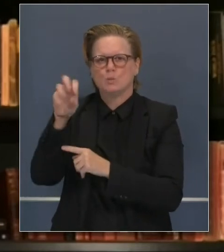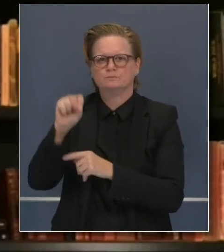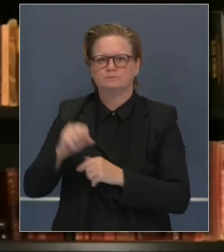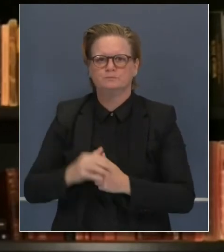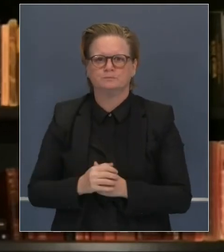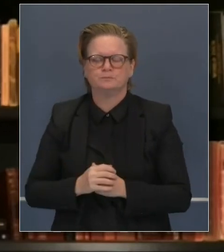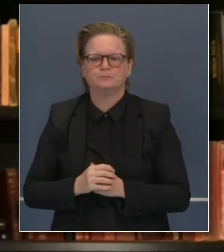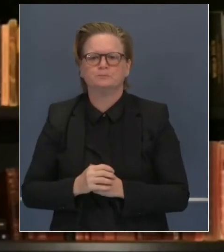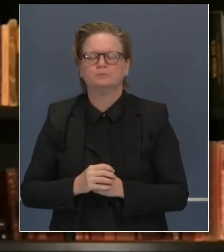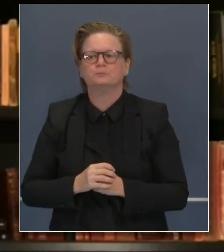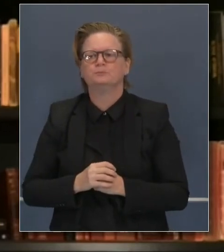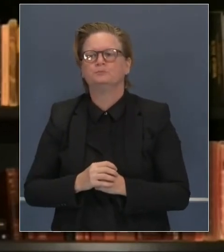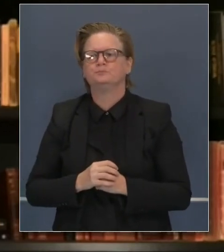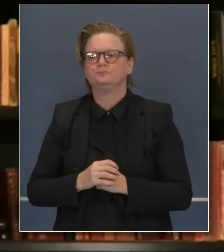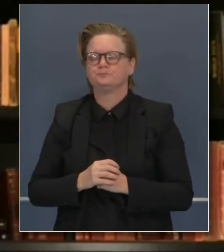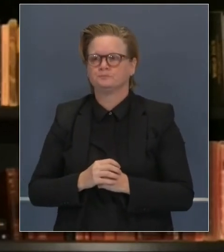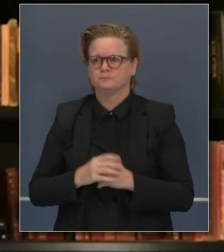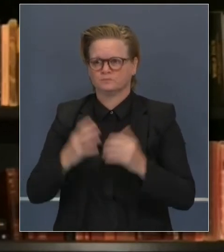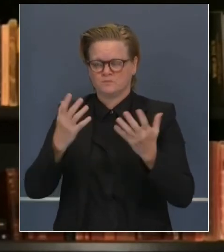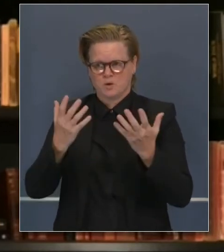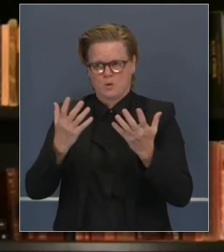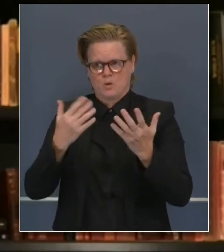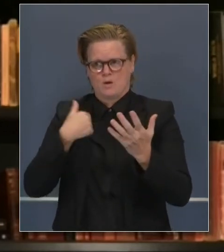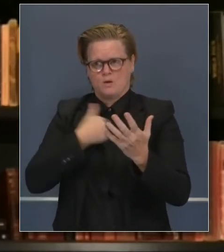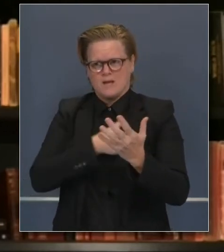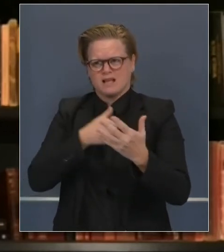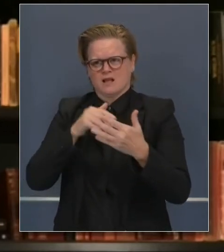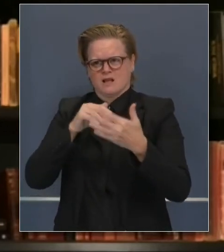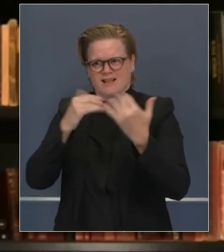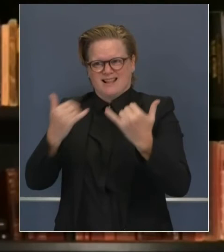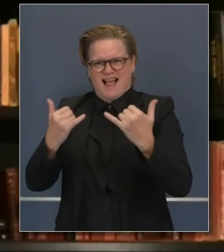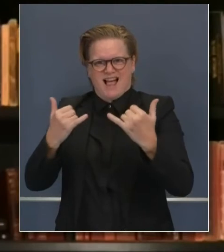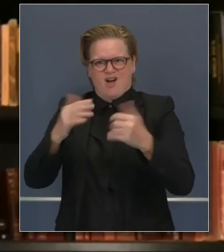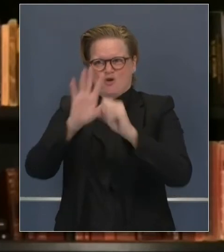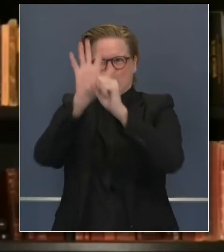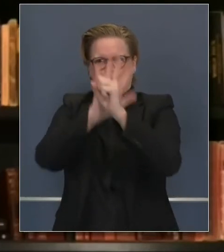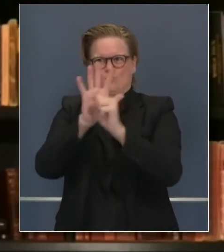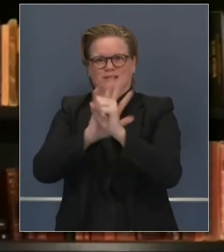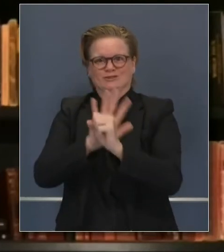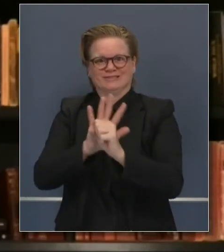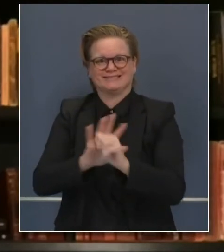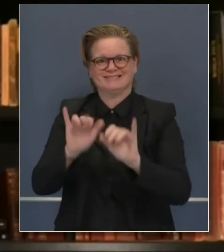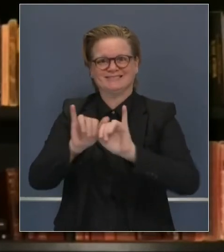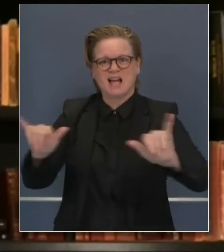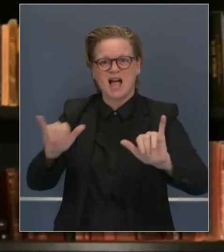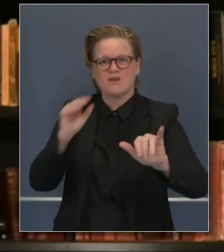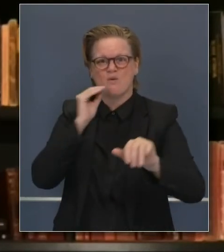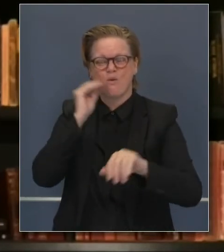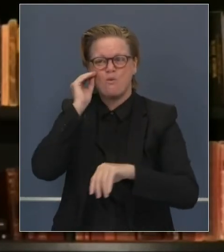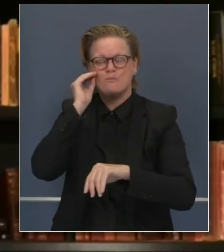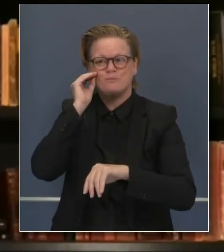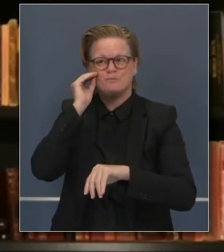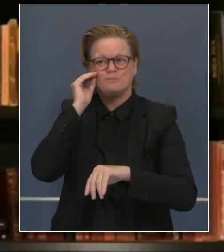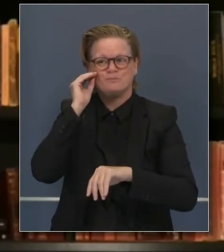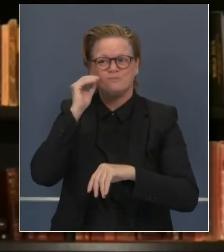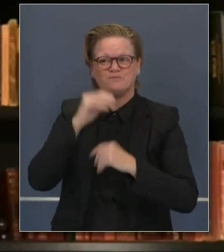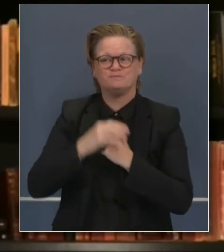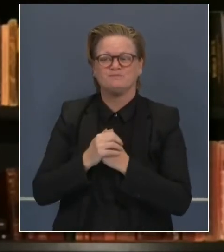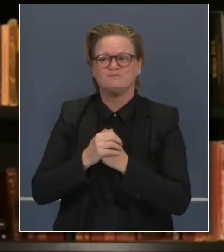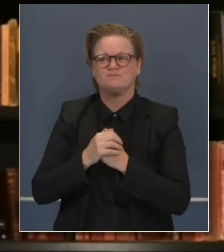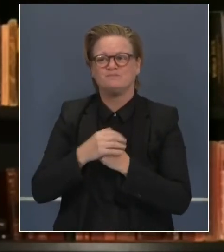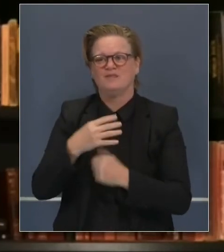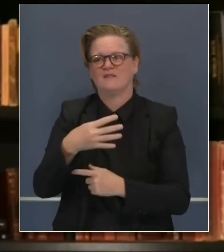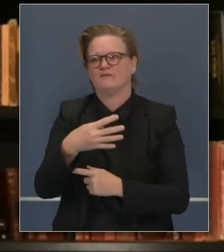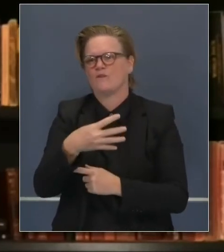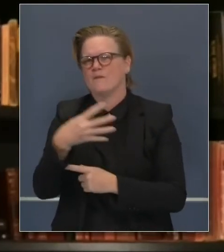new series of regional stay-at-home orders, and expect, as you said, 4 of 5 regions to slide into that relatively soon, what is